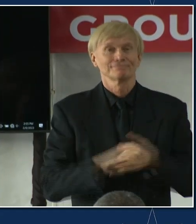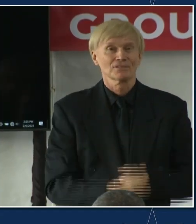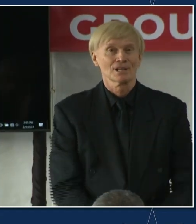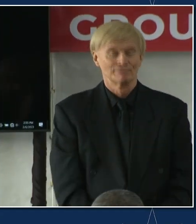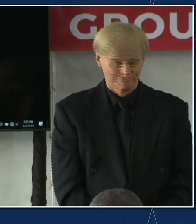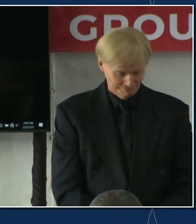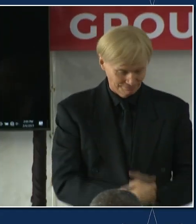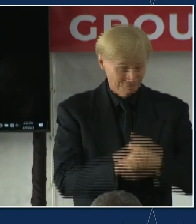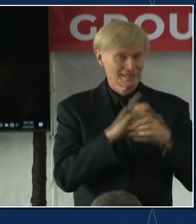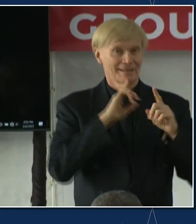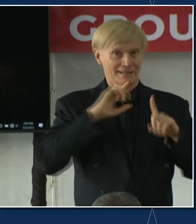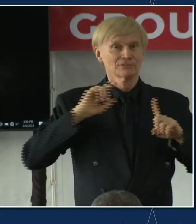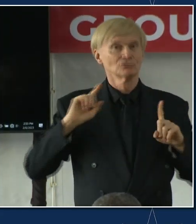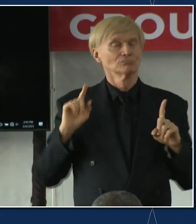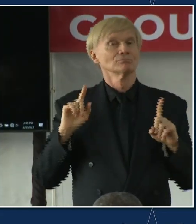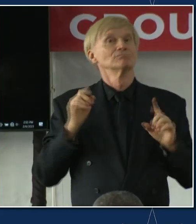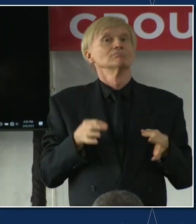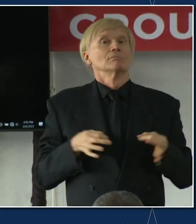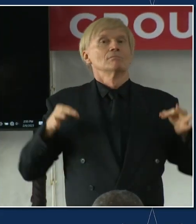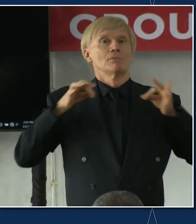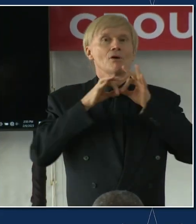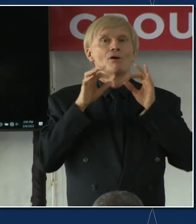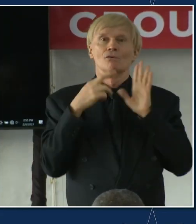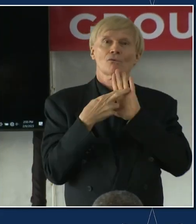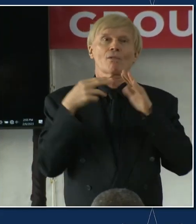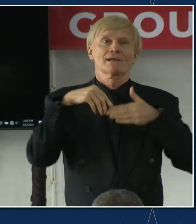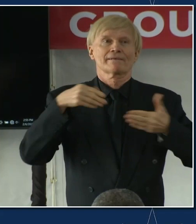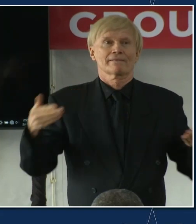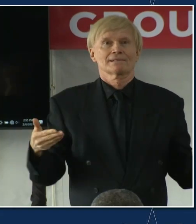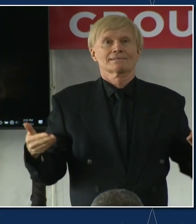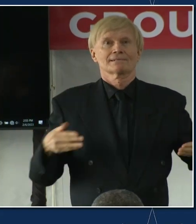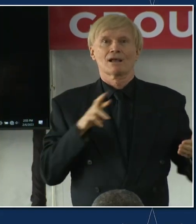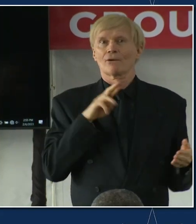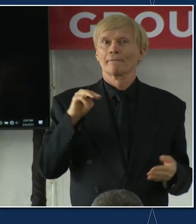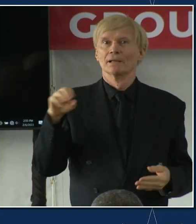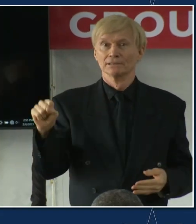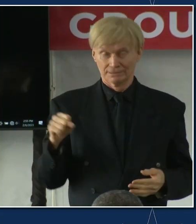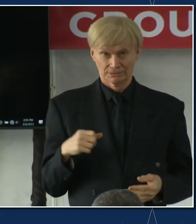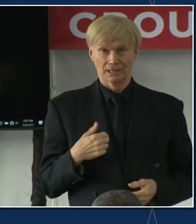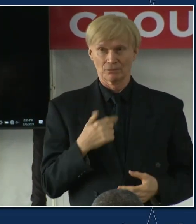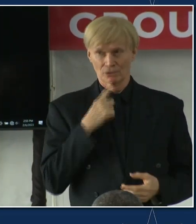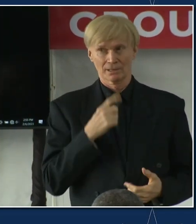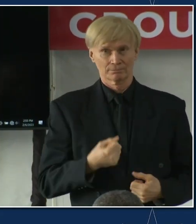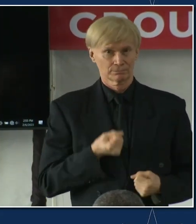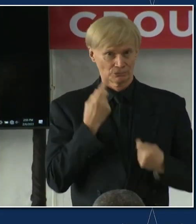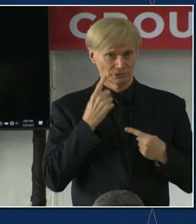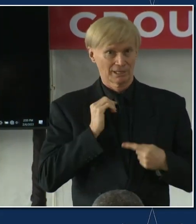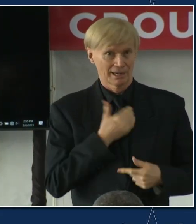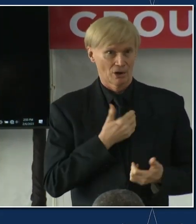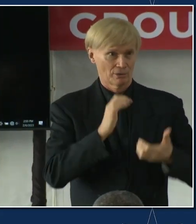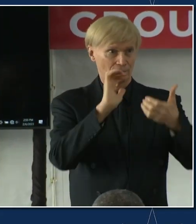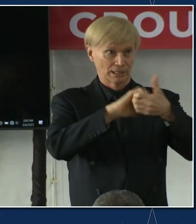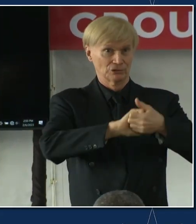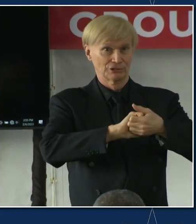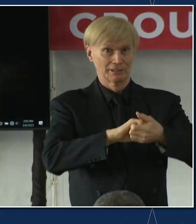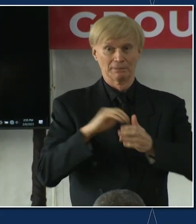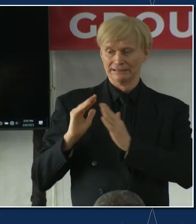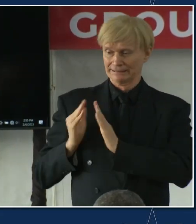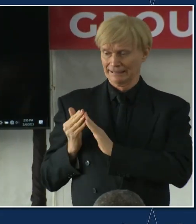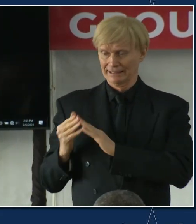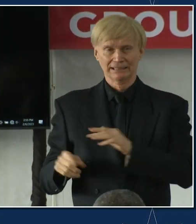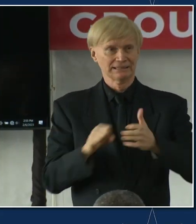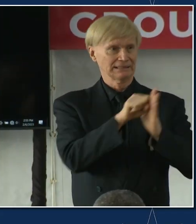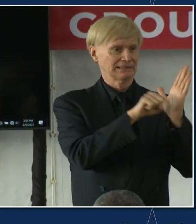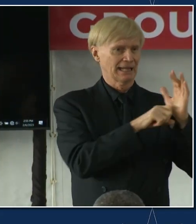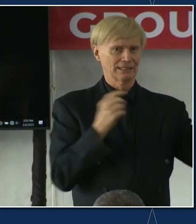Who is absolutely essential in this process, and I really appreciate our partnership. When the city and the state work together, we can do great